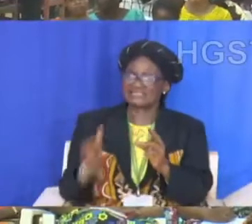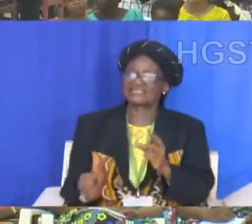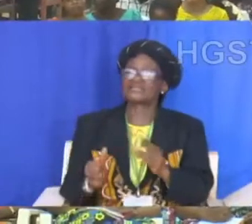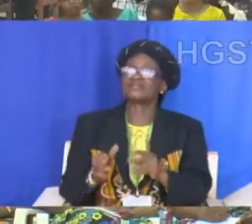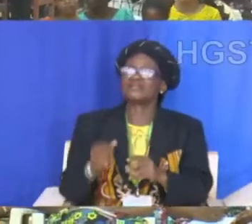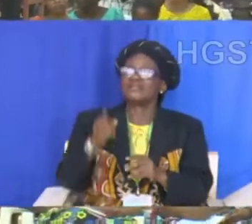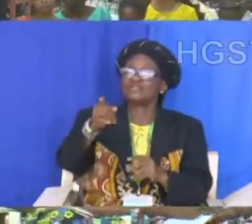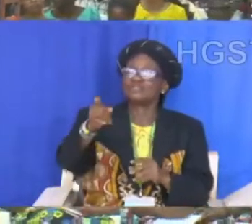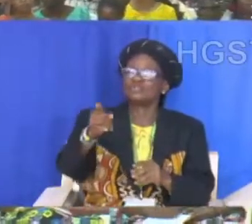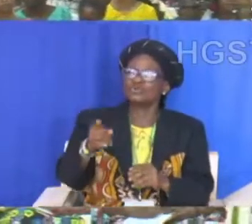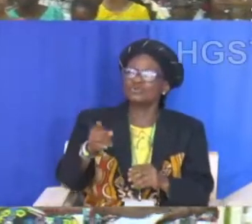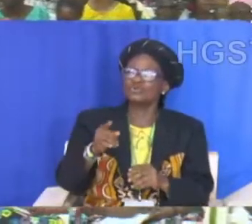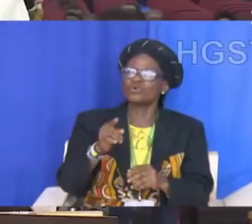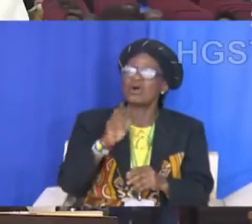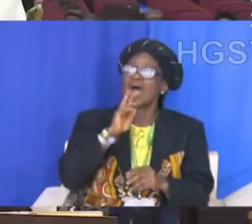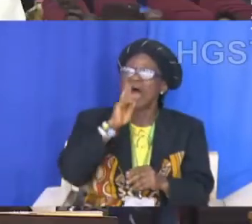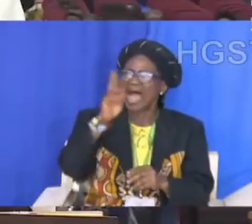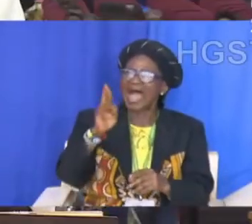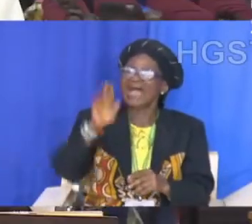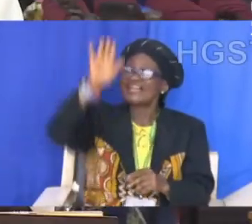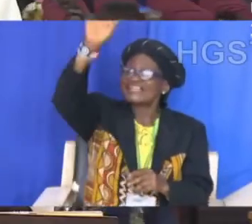You are His Excellency.